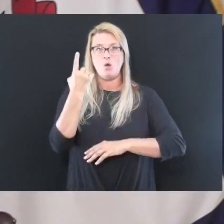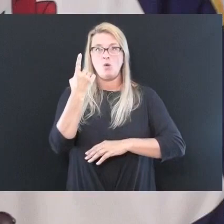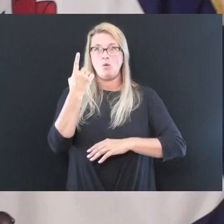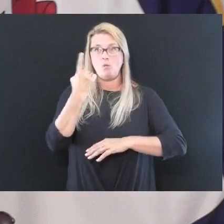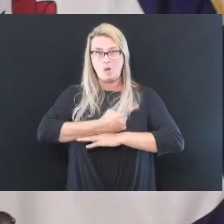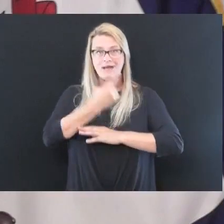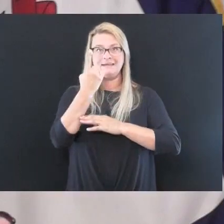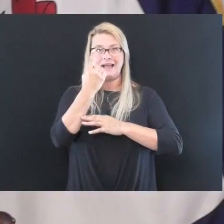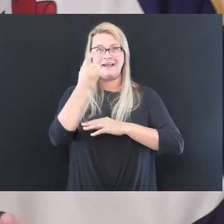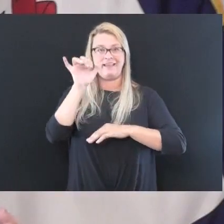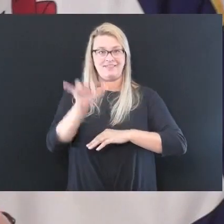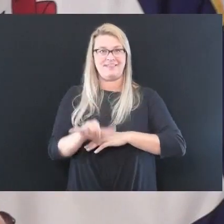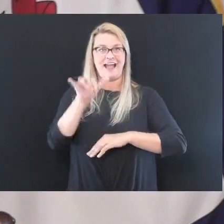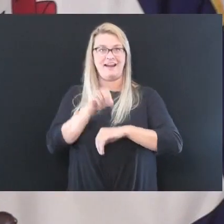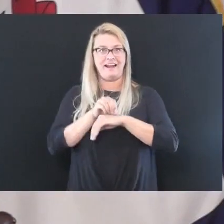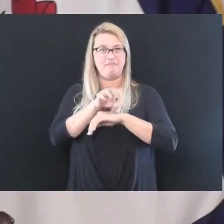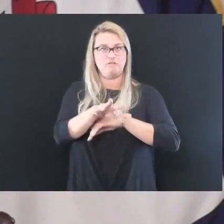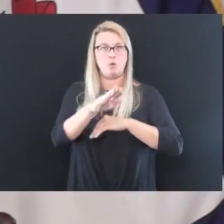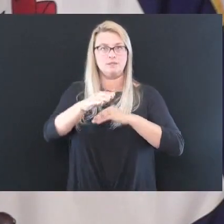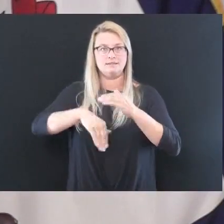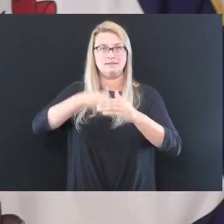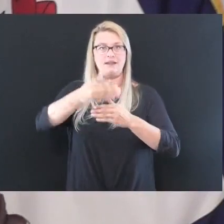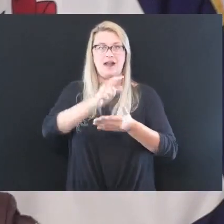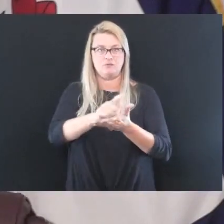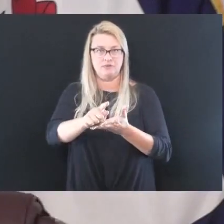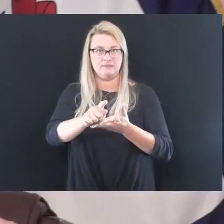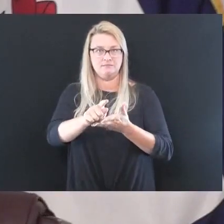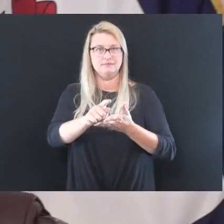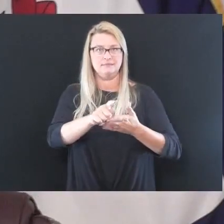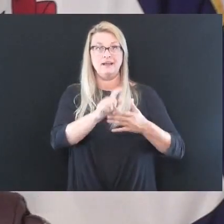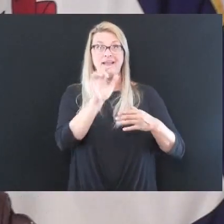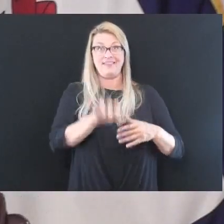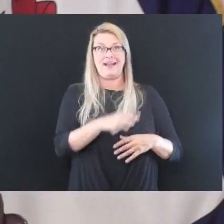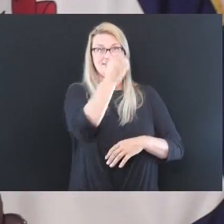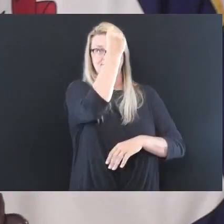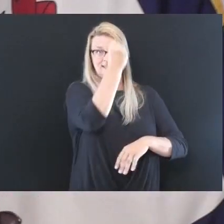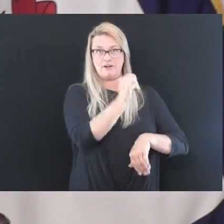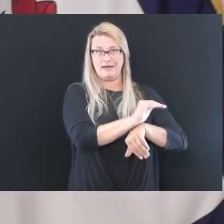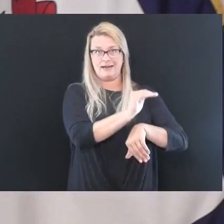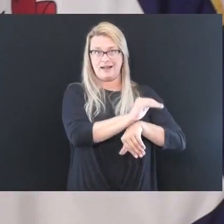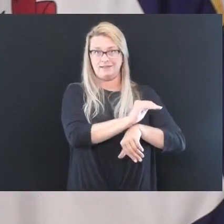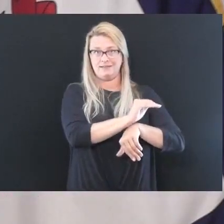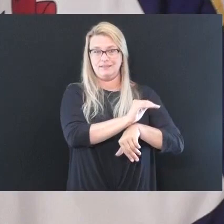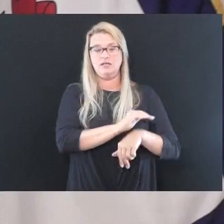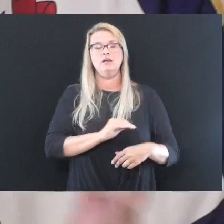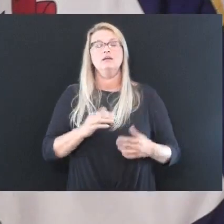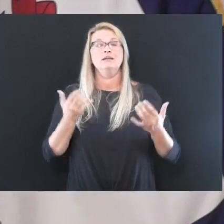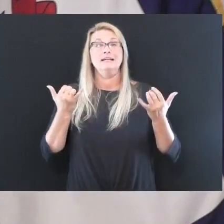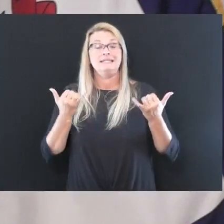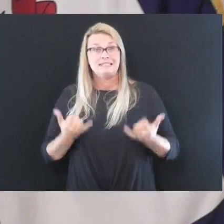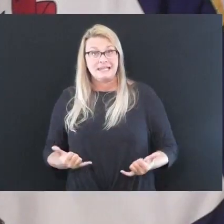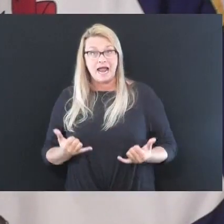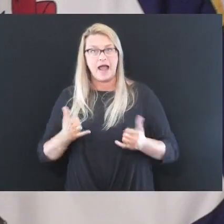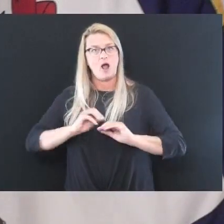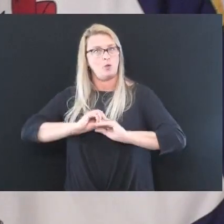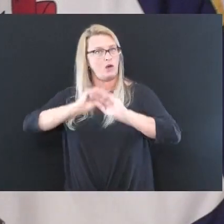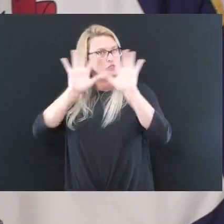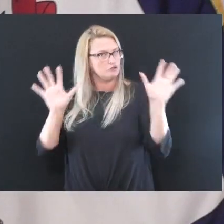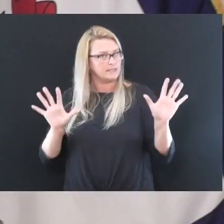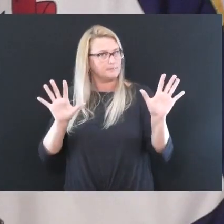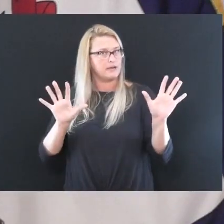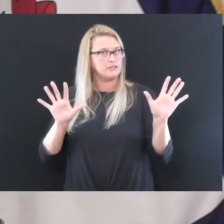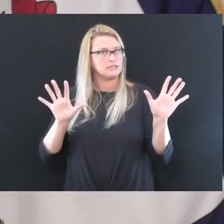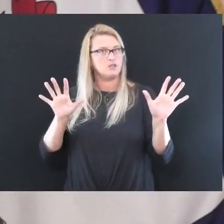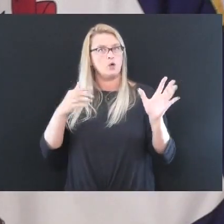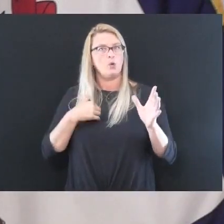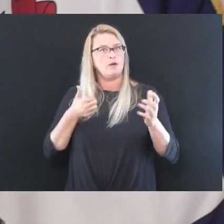next week, and that's Saturday night, okay? Now, in addition to that, what we've tried to do in complete transparency is